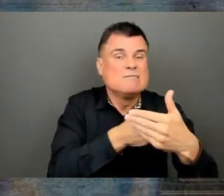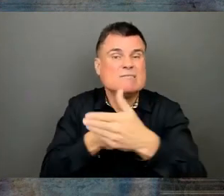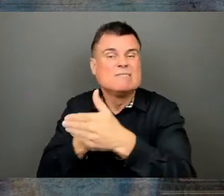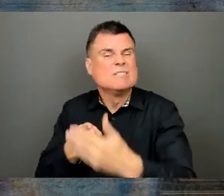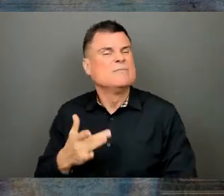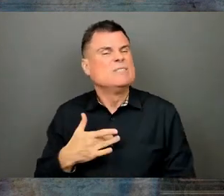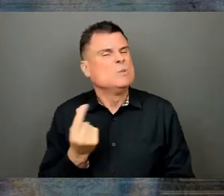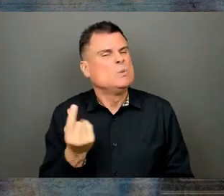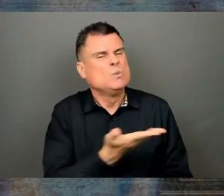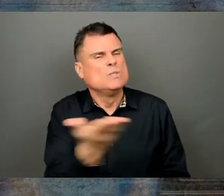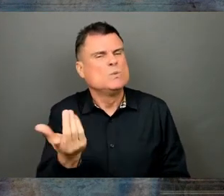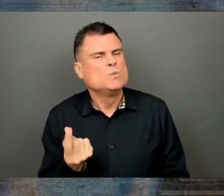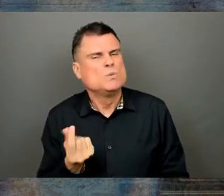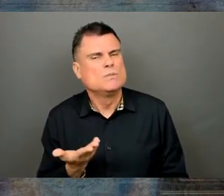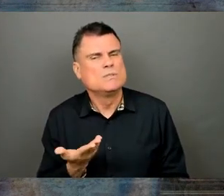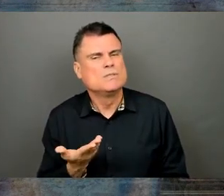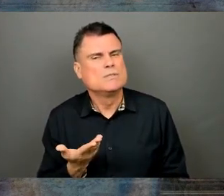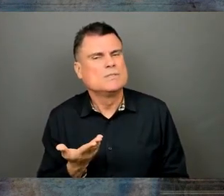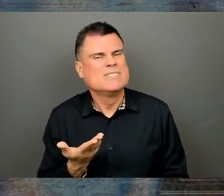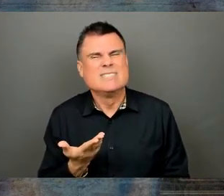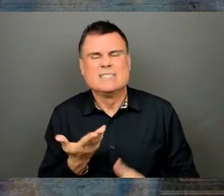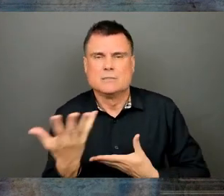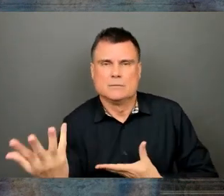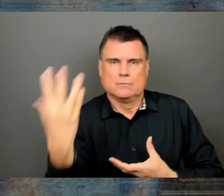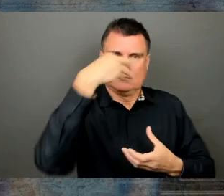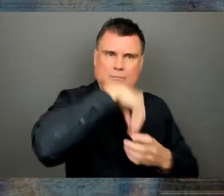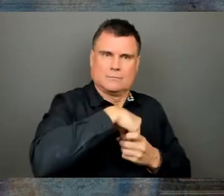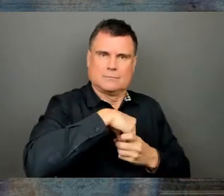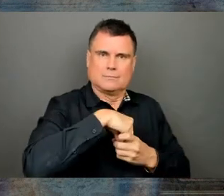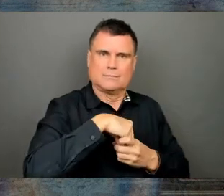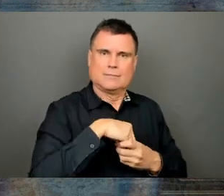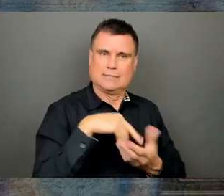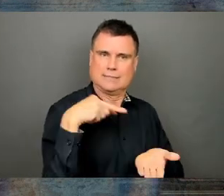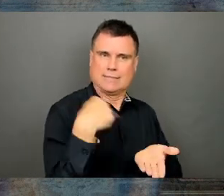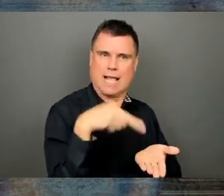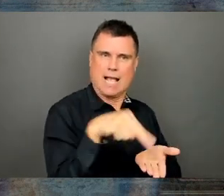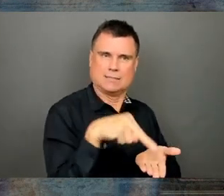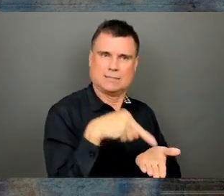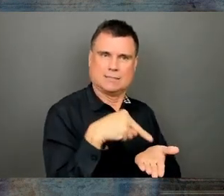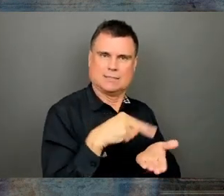take some time to reflect on how you handle challenging dance moves.